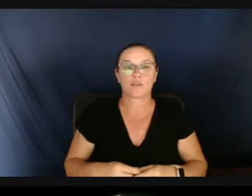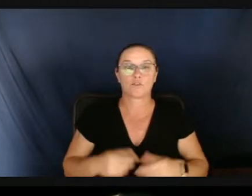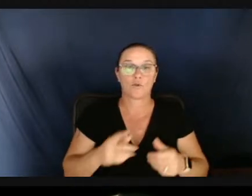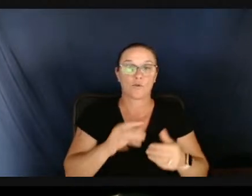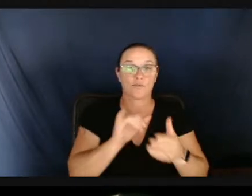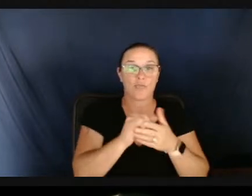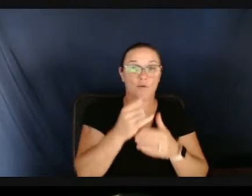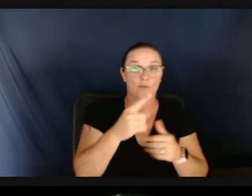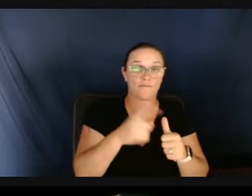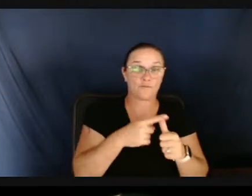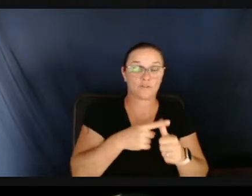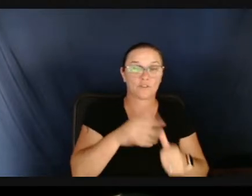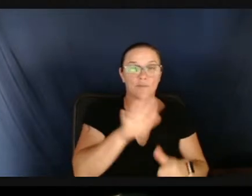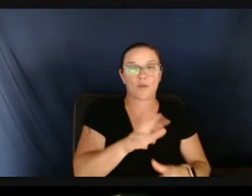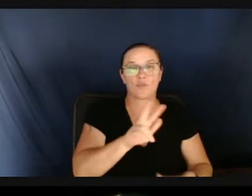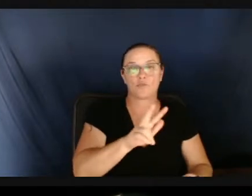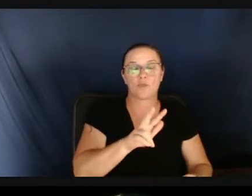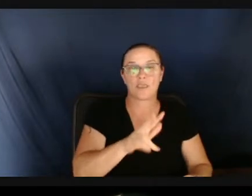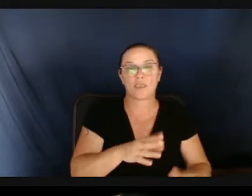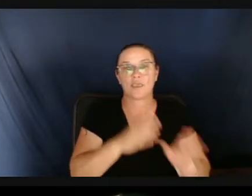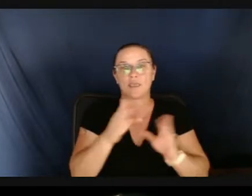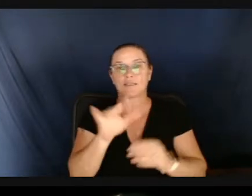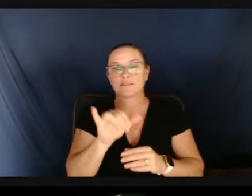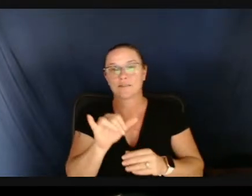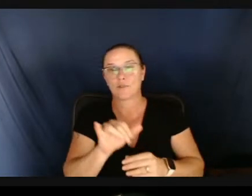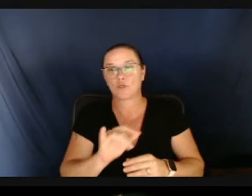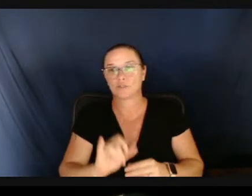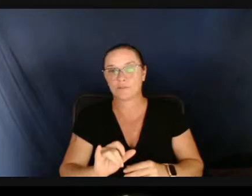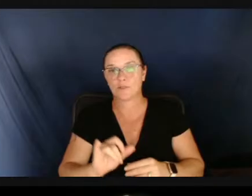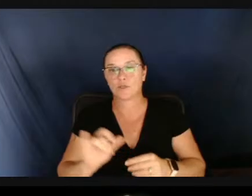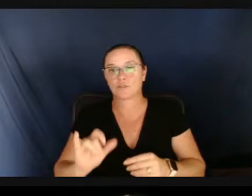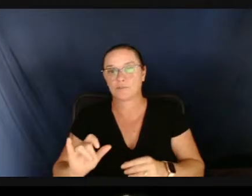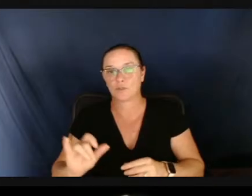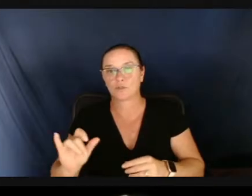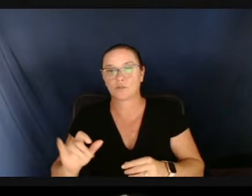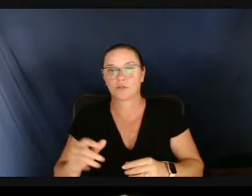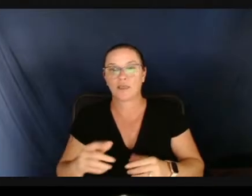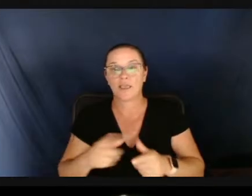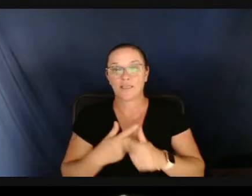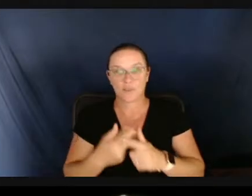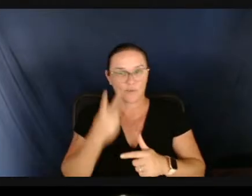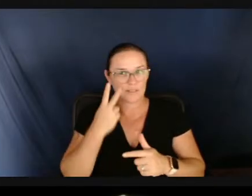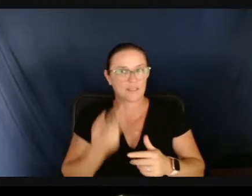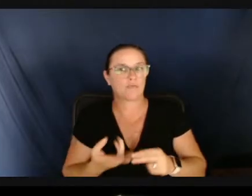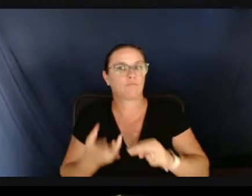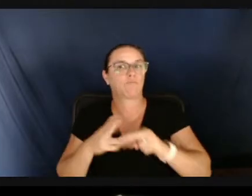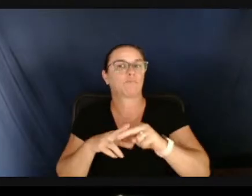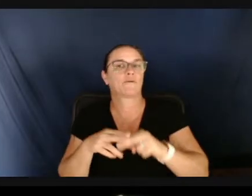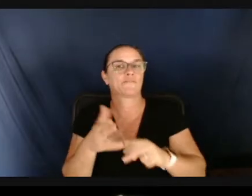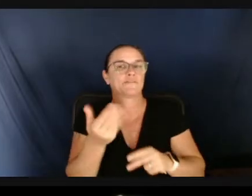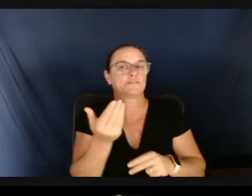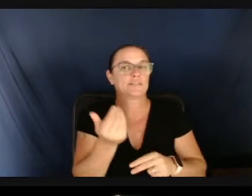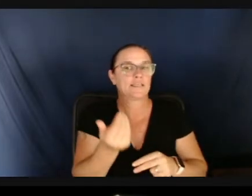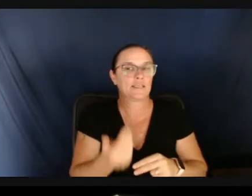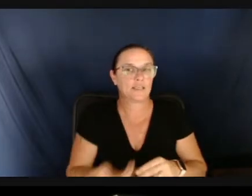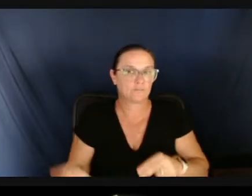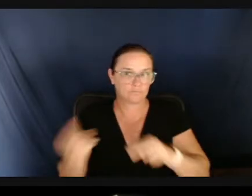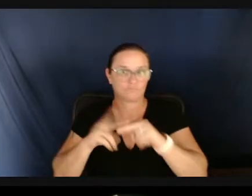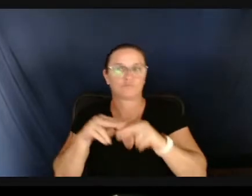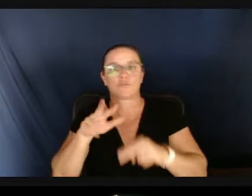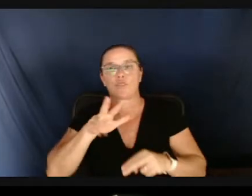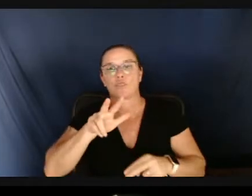be right around 3, similar to that one as well, similar to that one. And then you see the rates going up here to 15, to